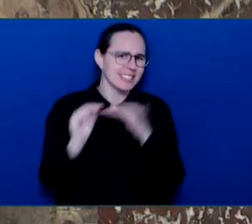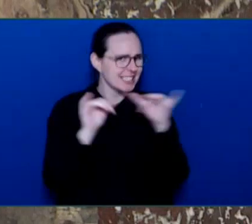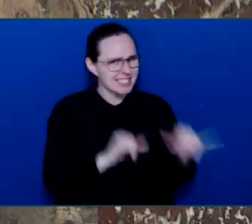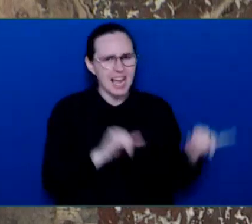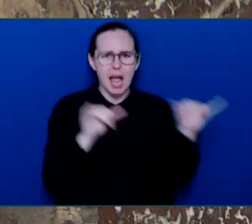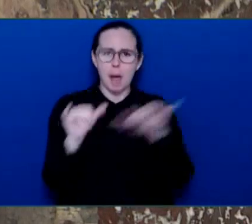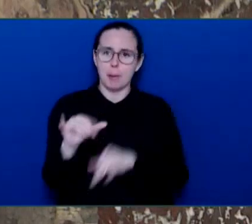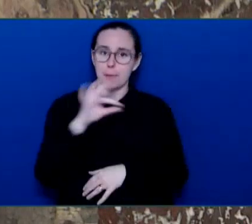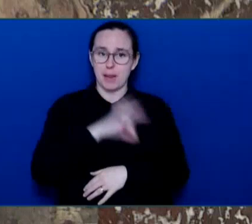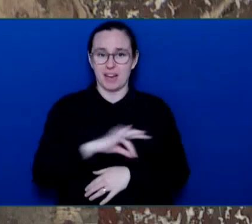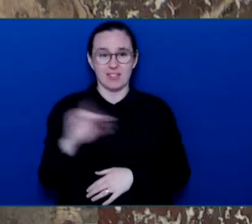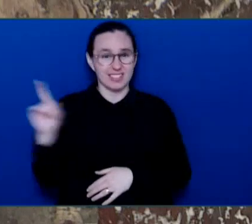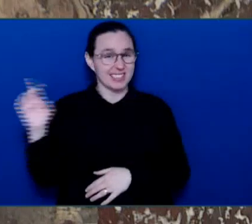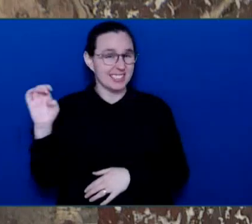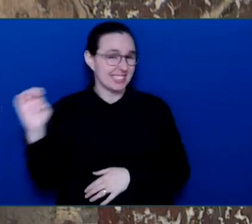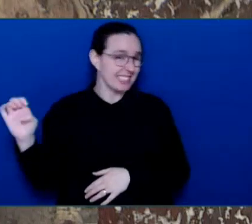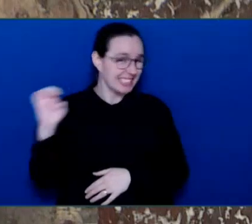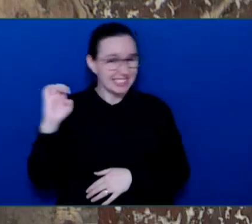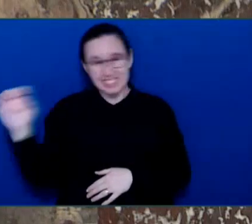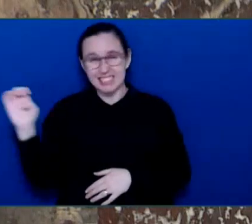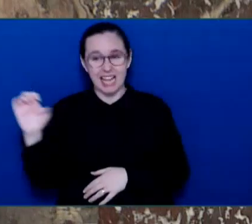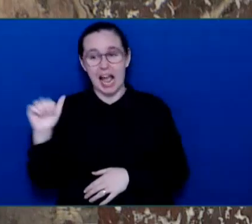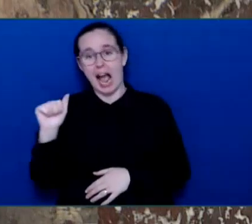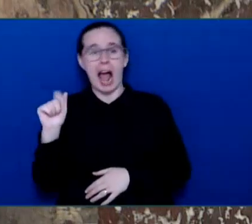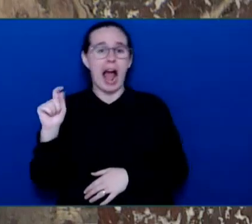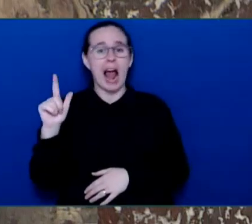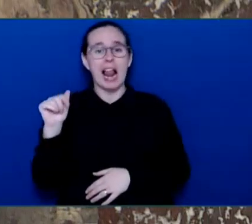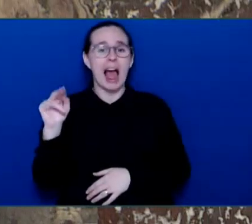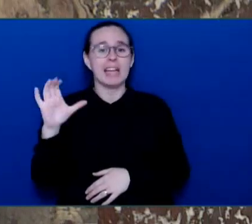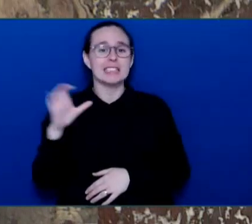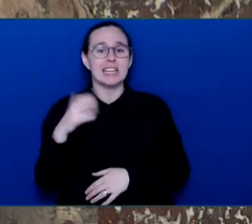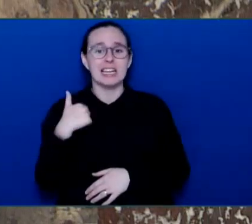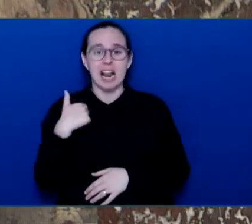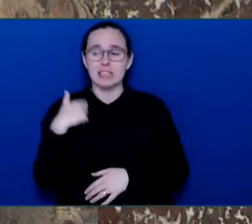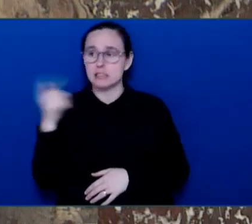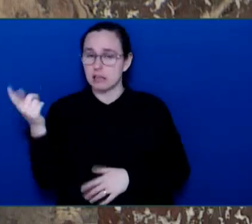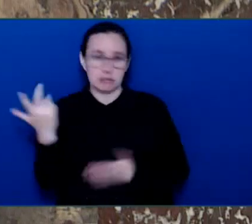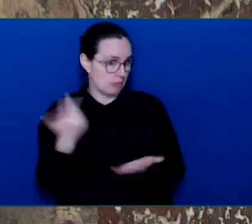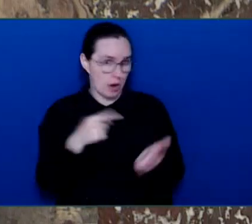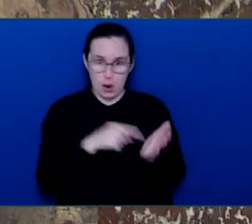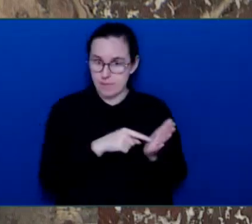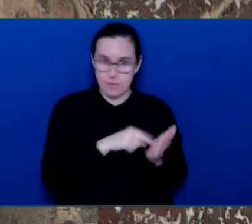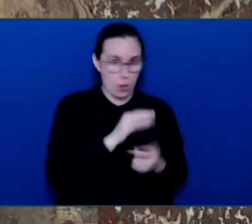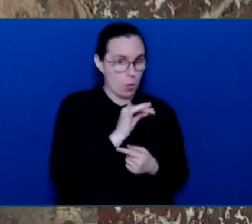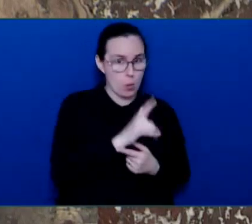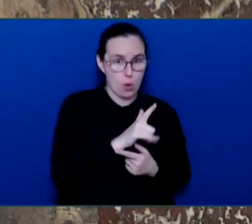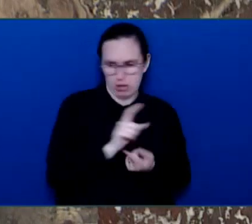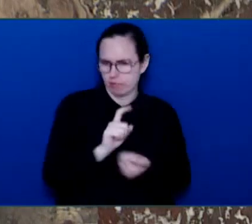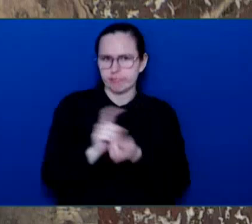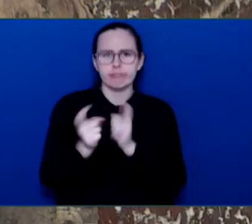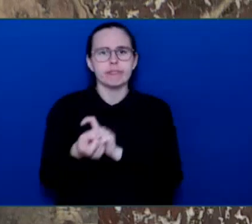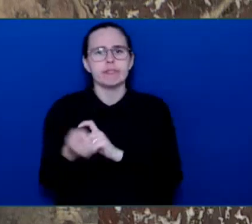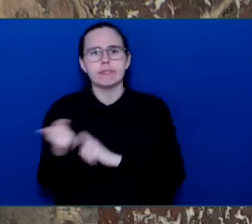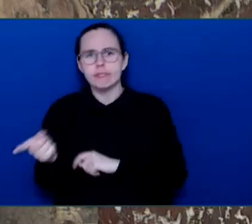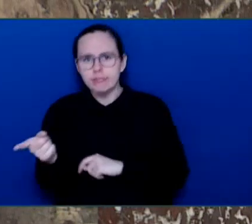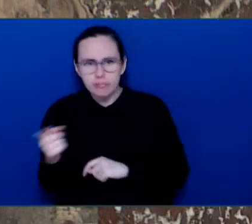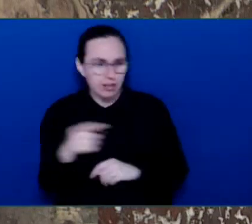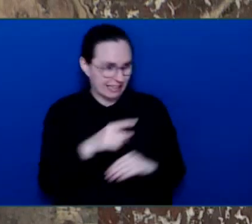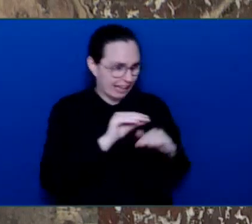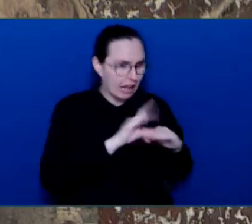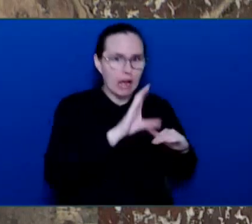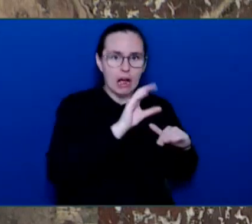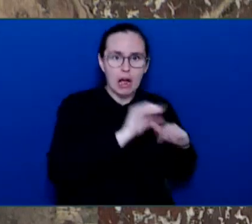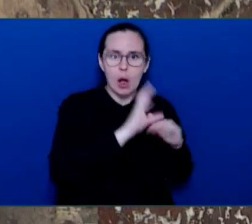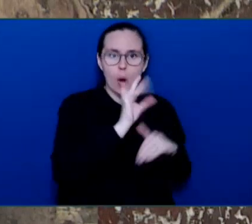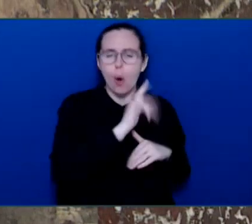can't afford to switch, that have to fill up that fuel tank and can barely afford it. You know, they failed to take action on affordability when they were on this side of the House.